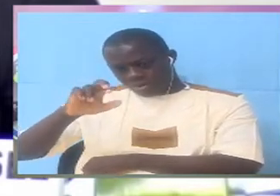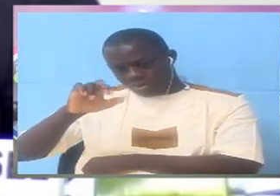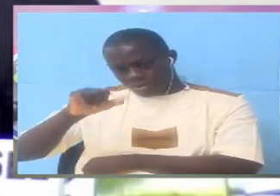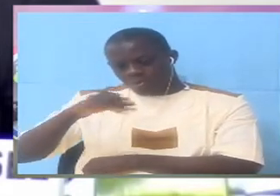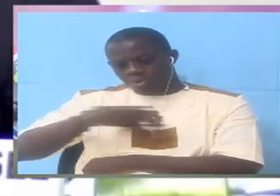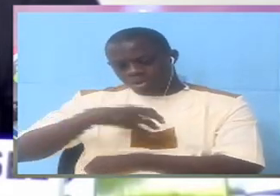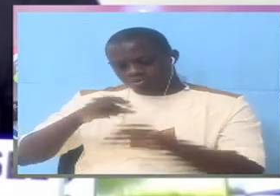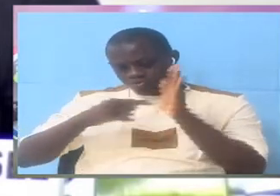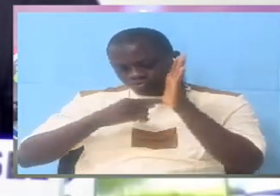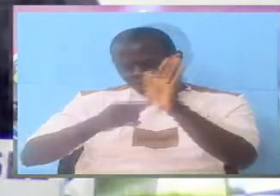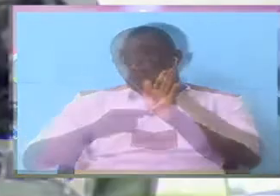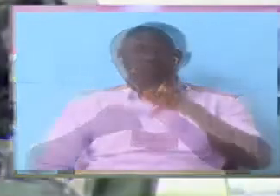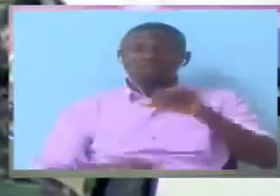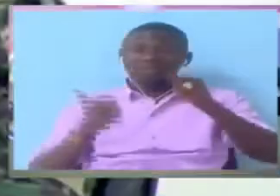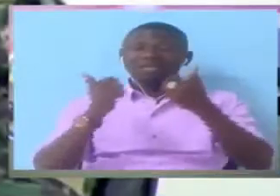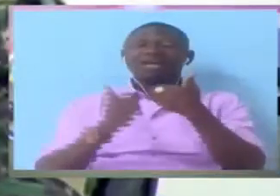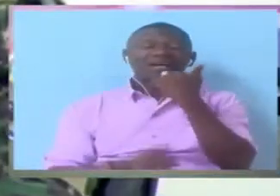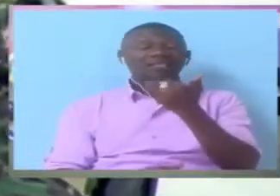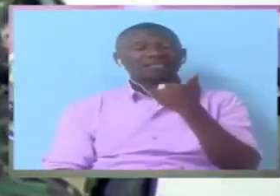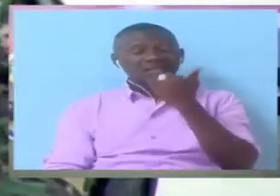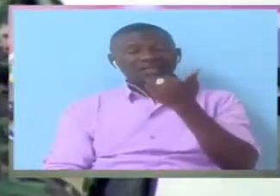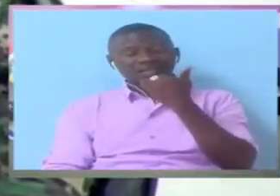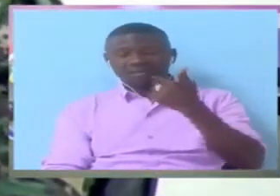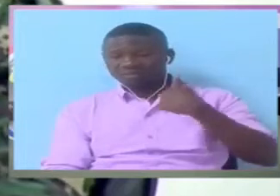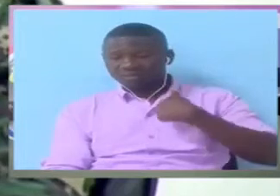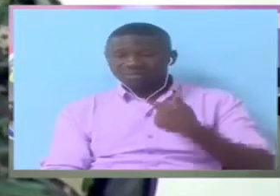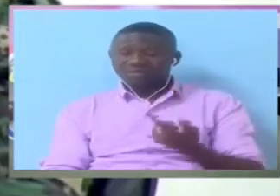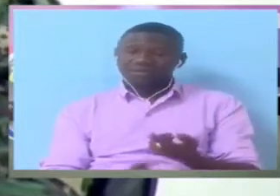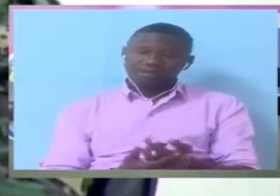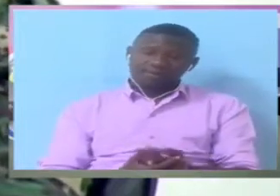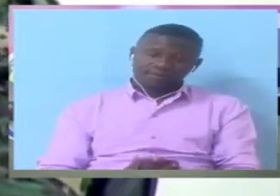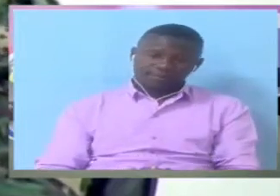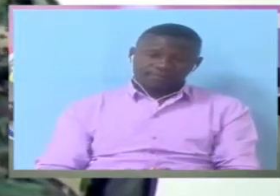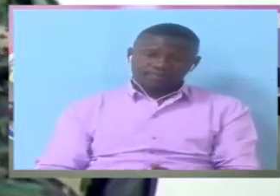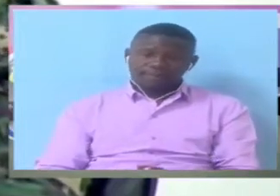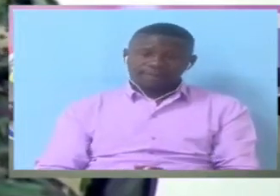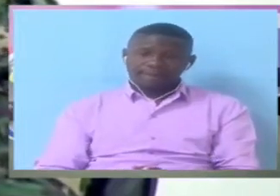ngo yue. Kumasa de ka boyin kang. Then